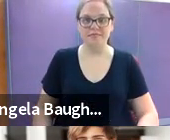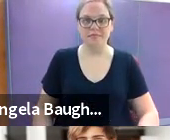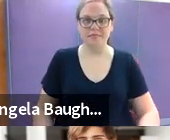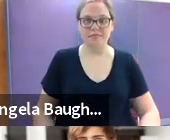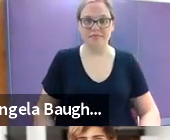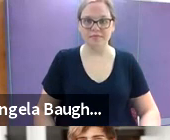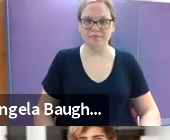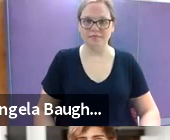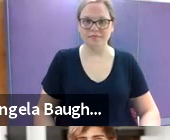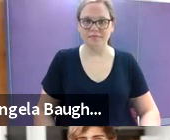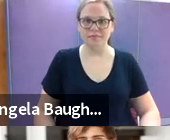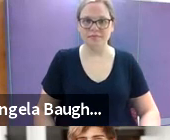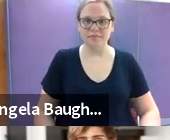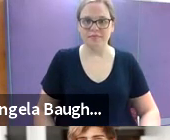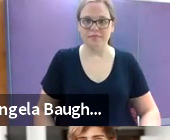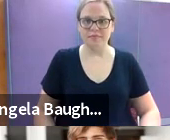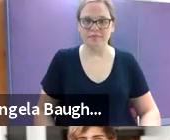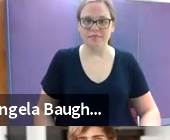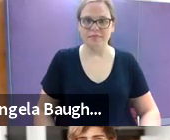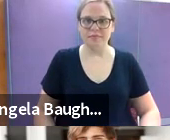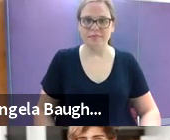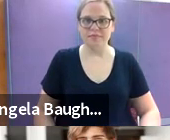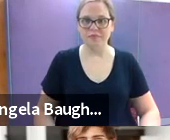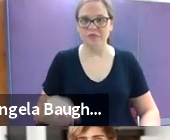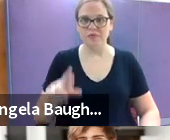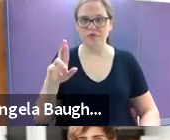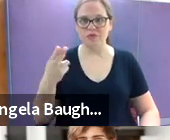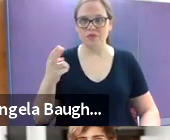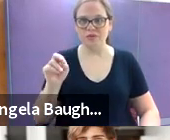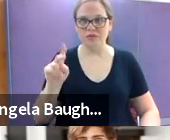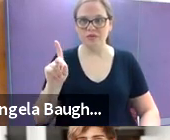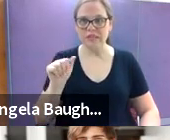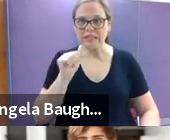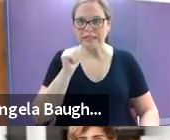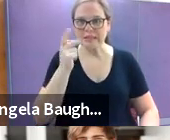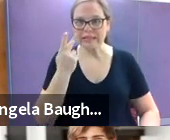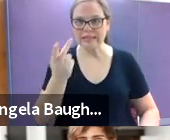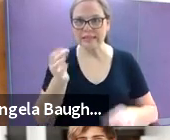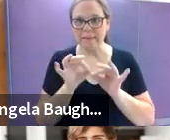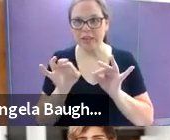Rhonda said she's not seeing the captioning. Did you hear that, David?